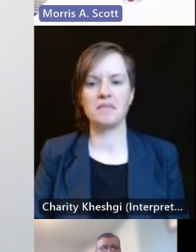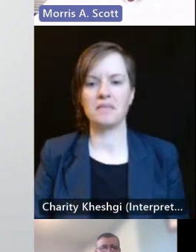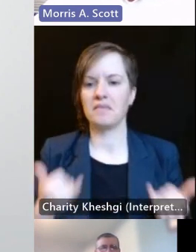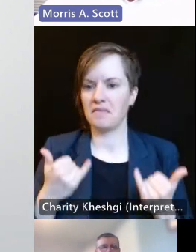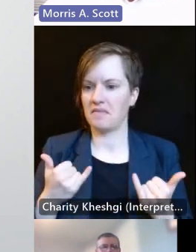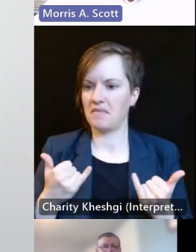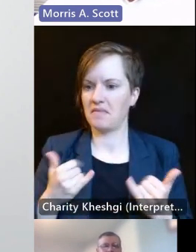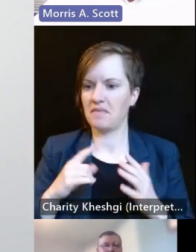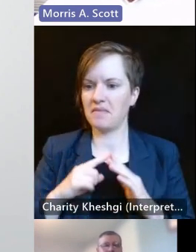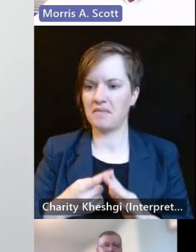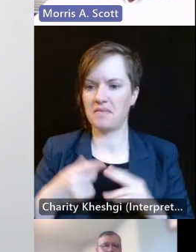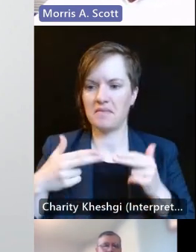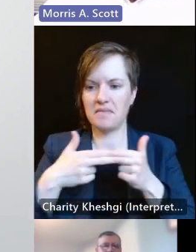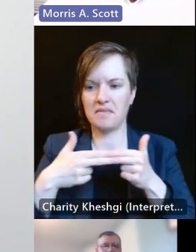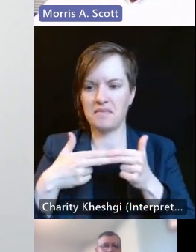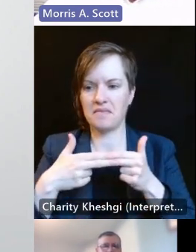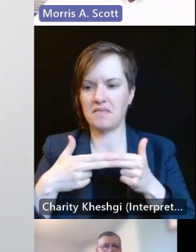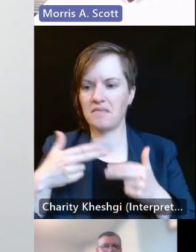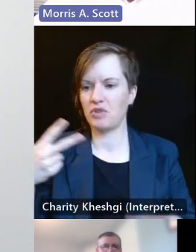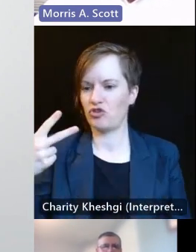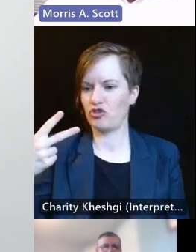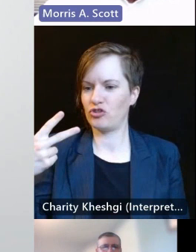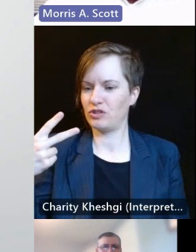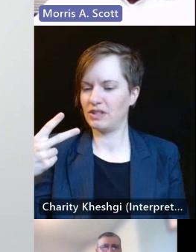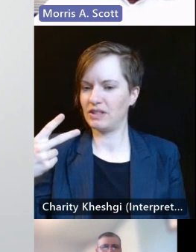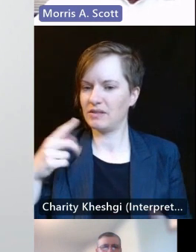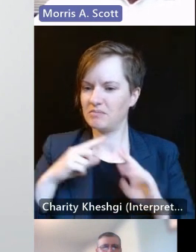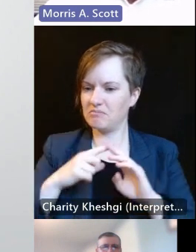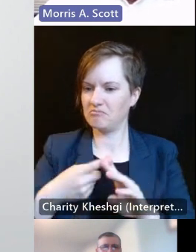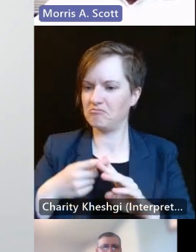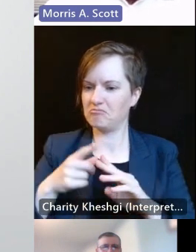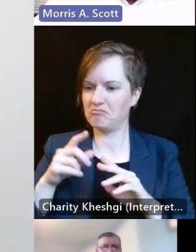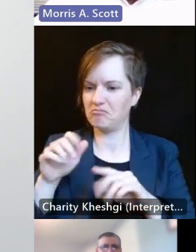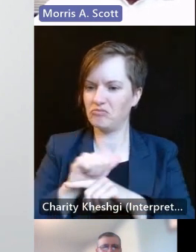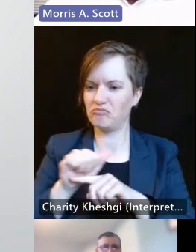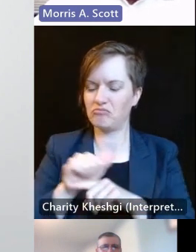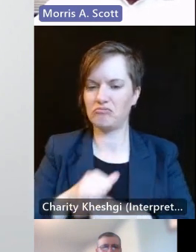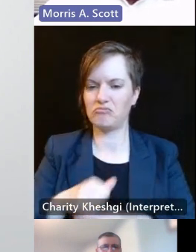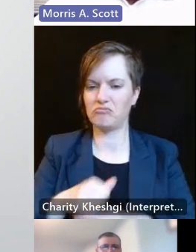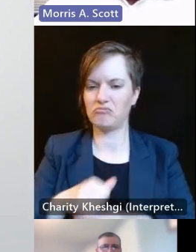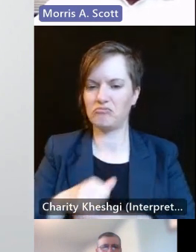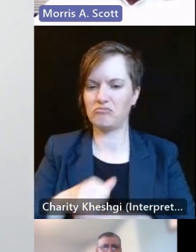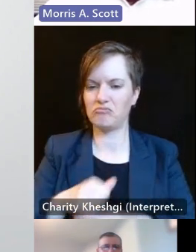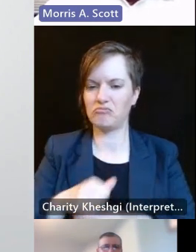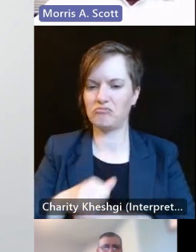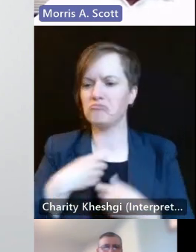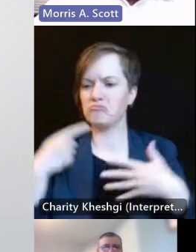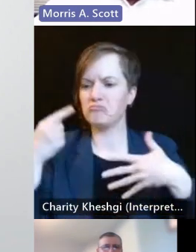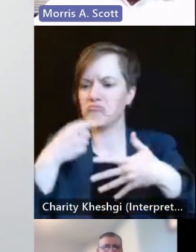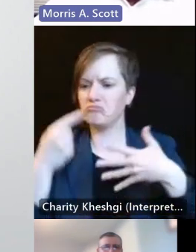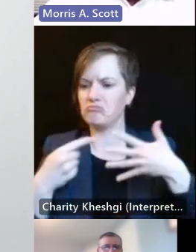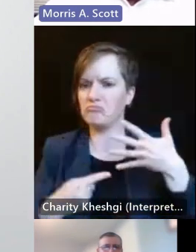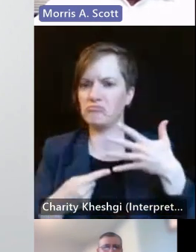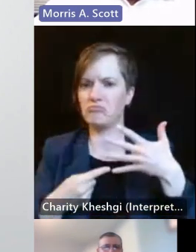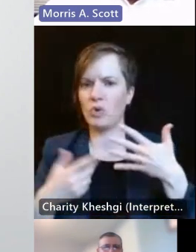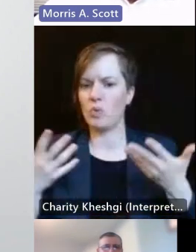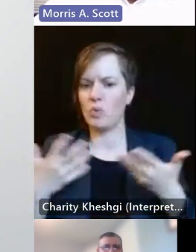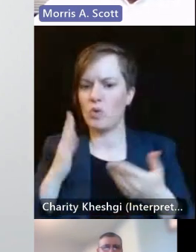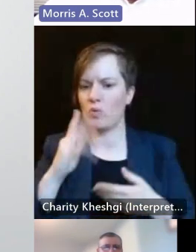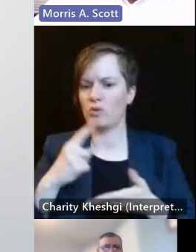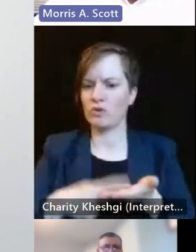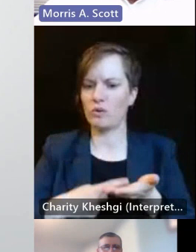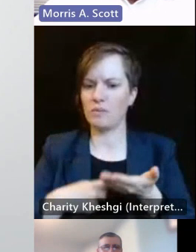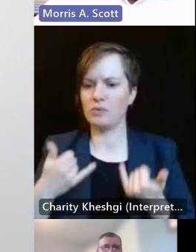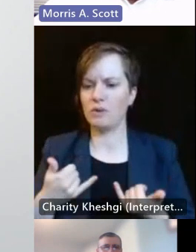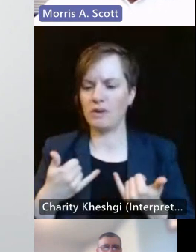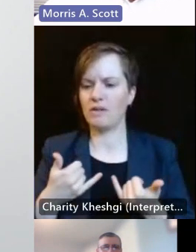And so this is just a brief outline of what we will cover, some takeaways that we hope that you will have at the end.